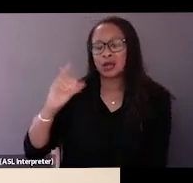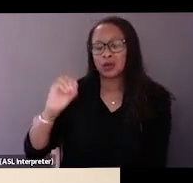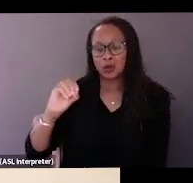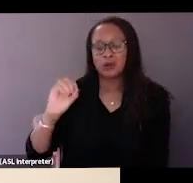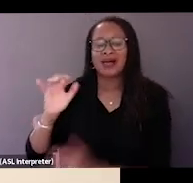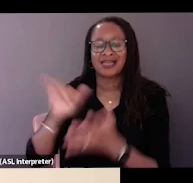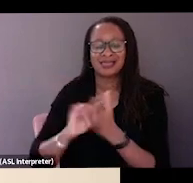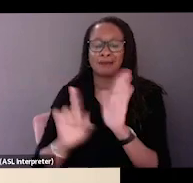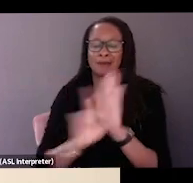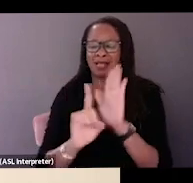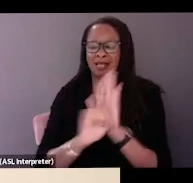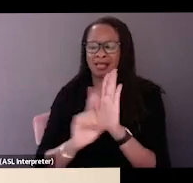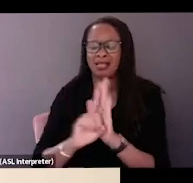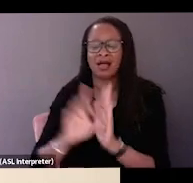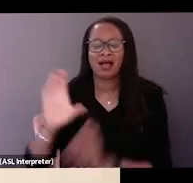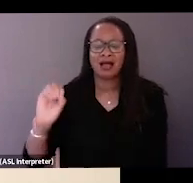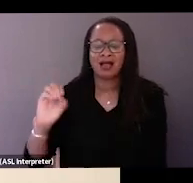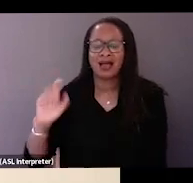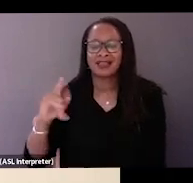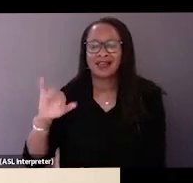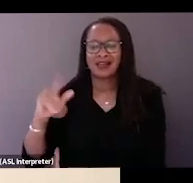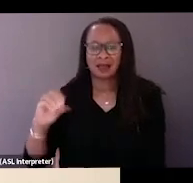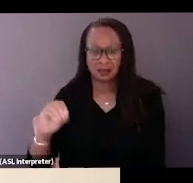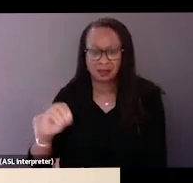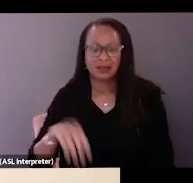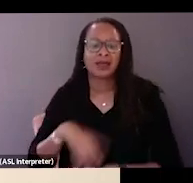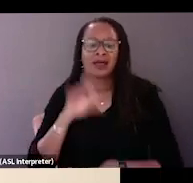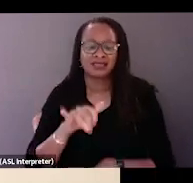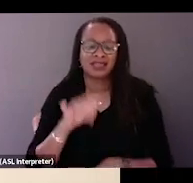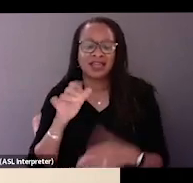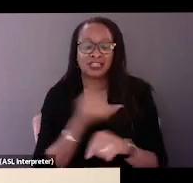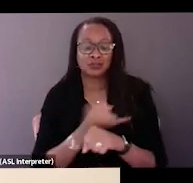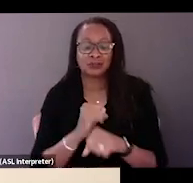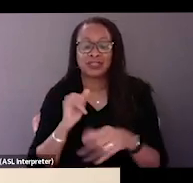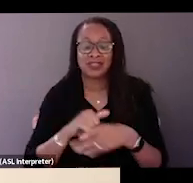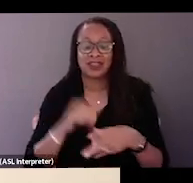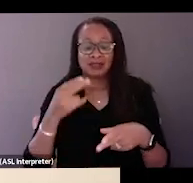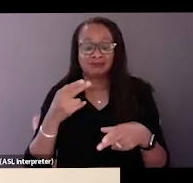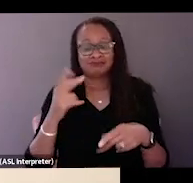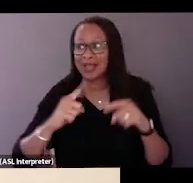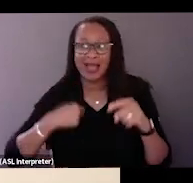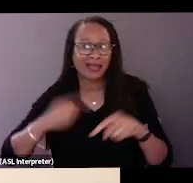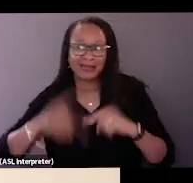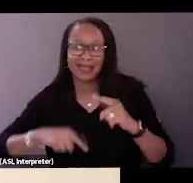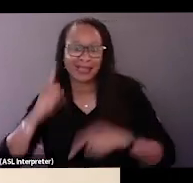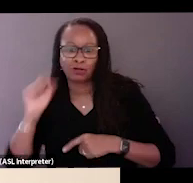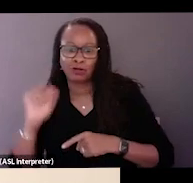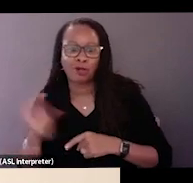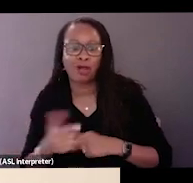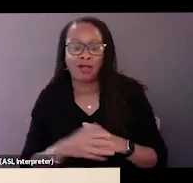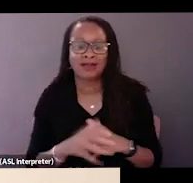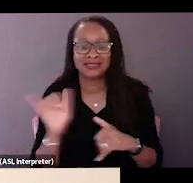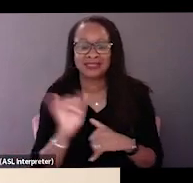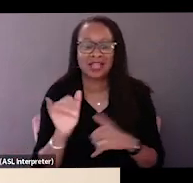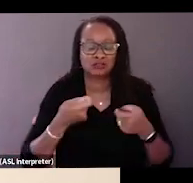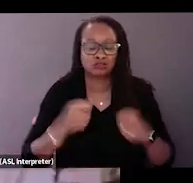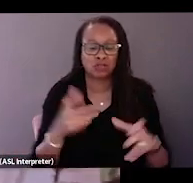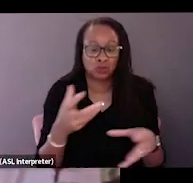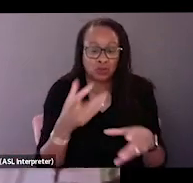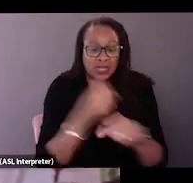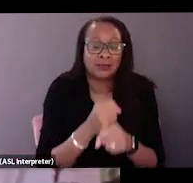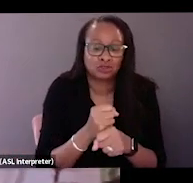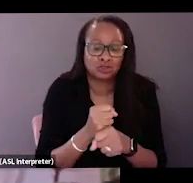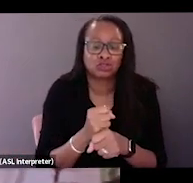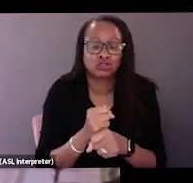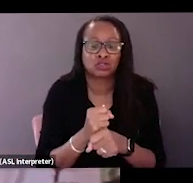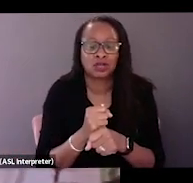campana, que es un instrumento que yo no puedo escuchar en lo absoluto. Entonces es como tratar de